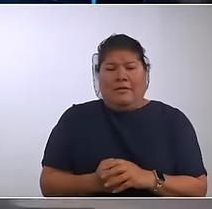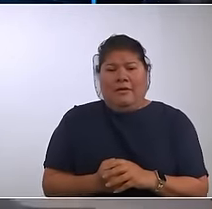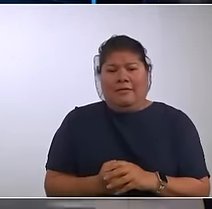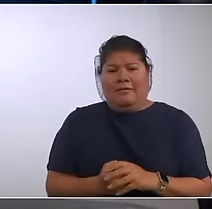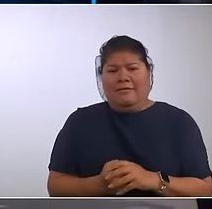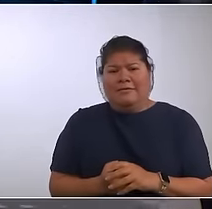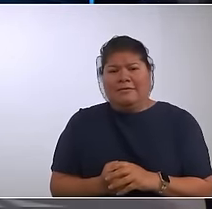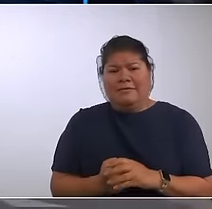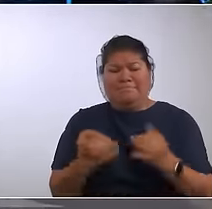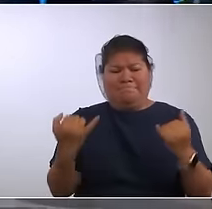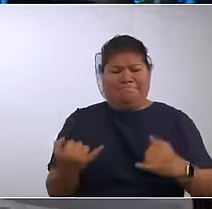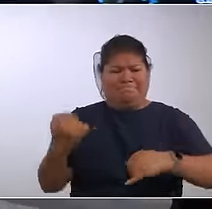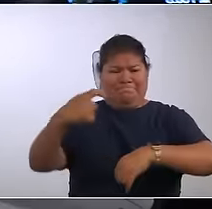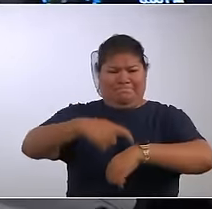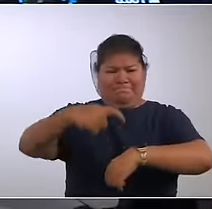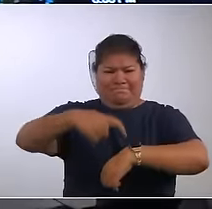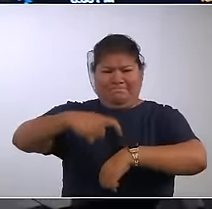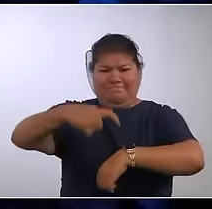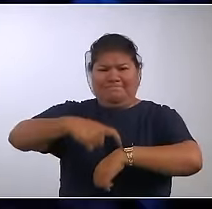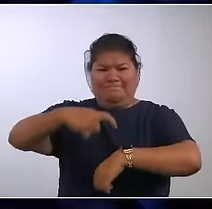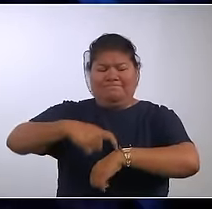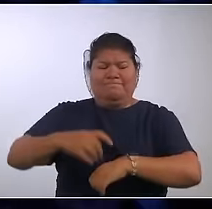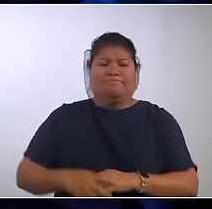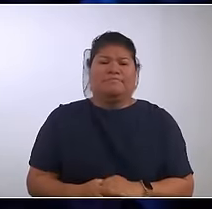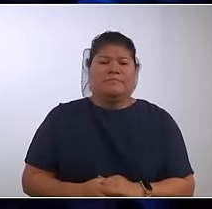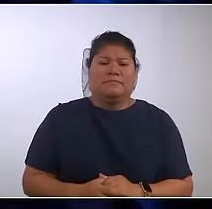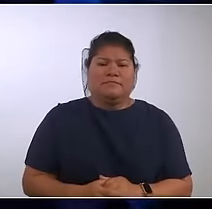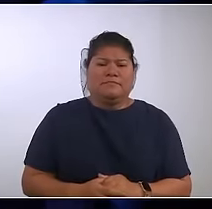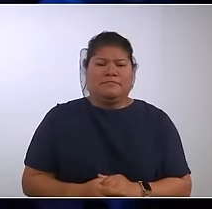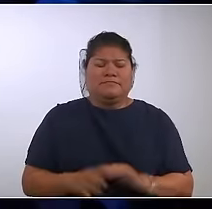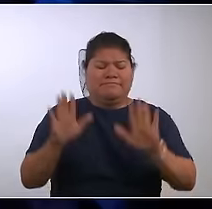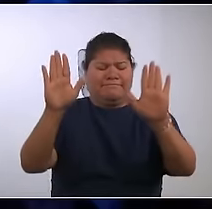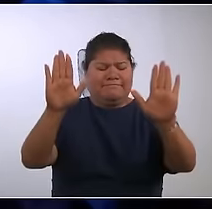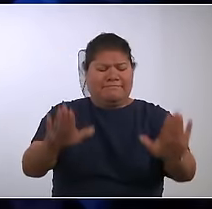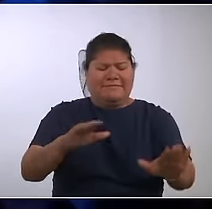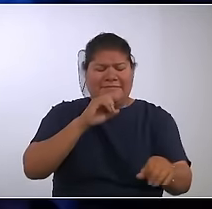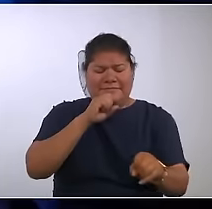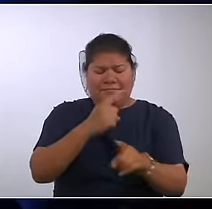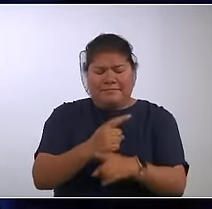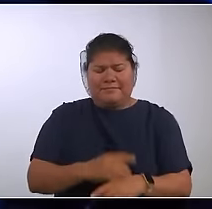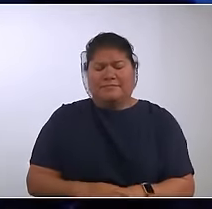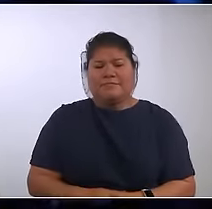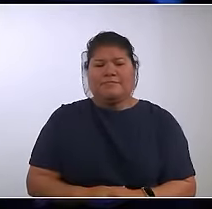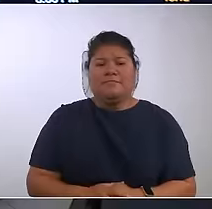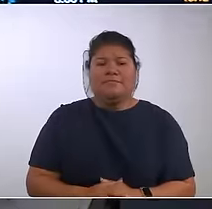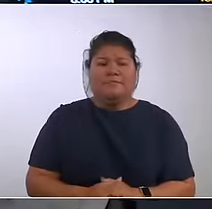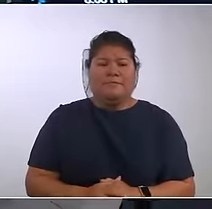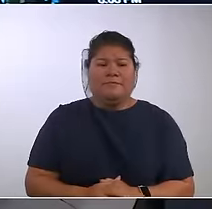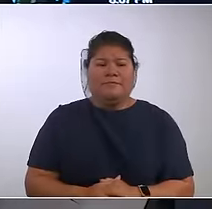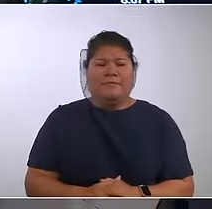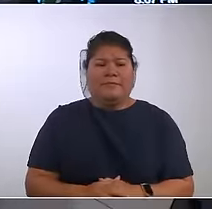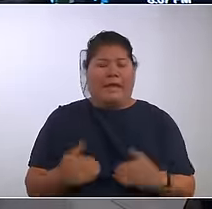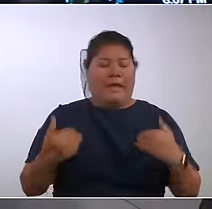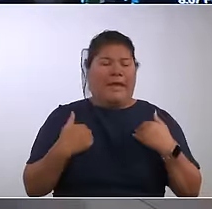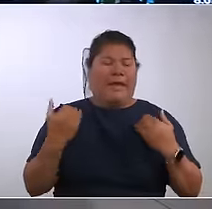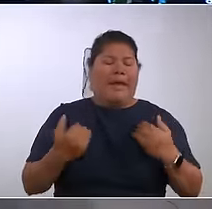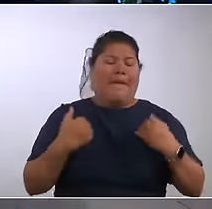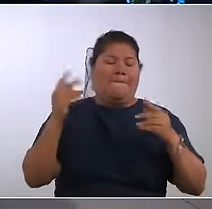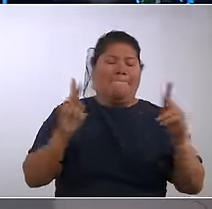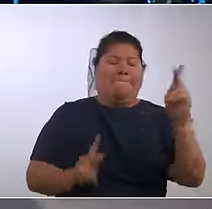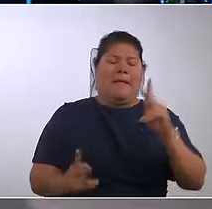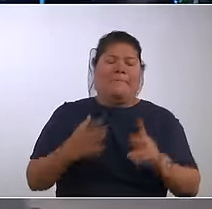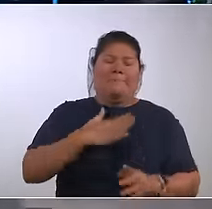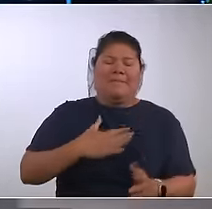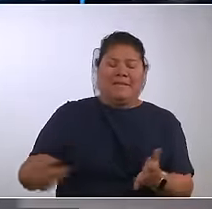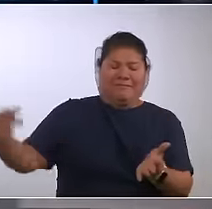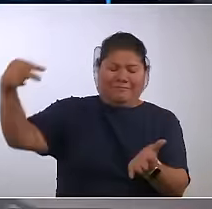Este es el momento. This is the moment. Siéntense, hermanas. Please be seated, sisters. All of the young people in this church,